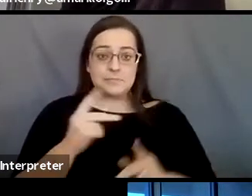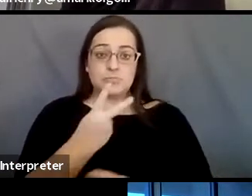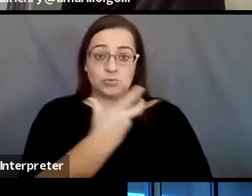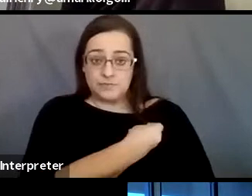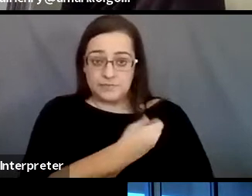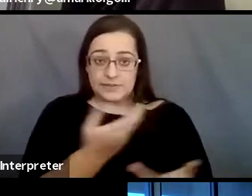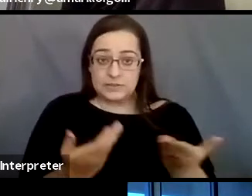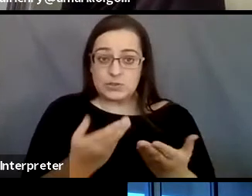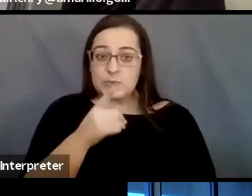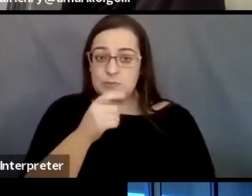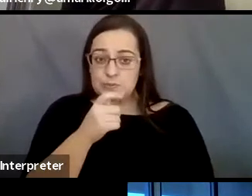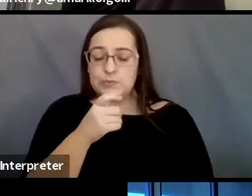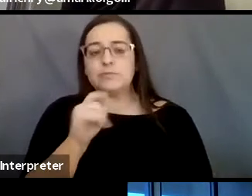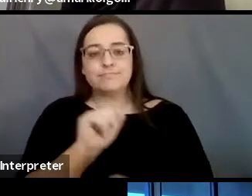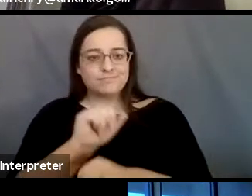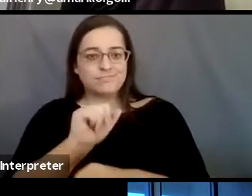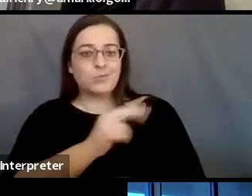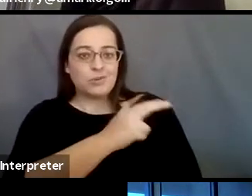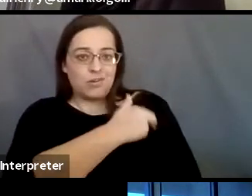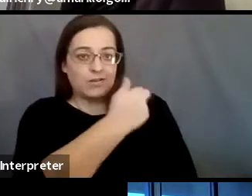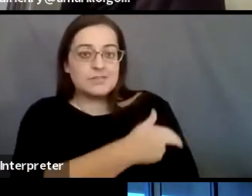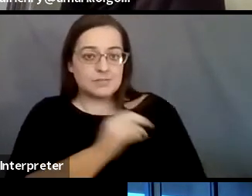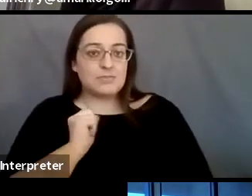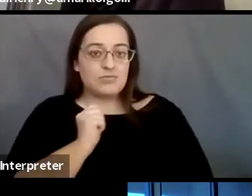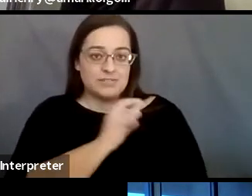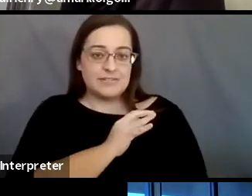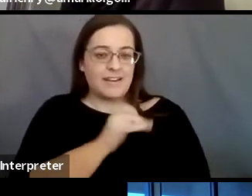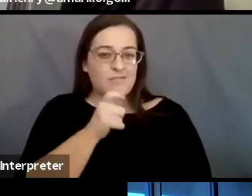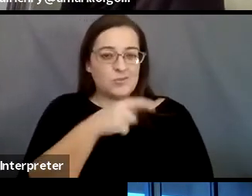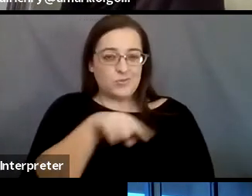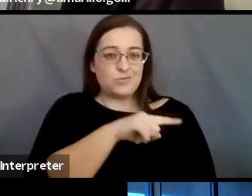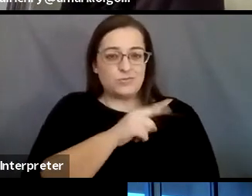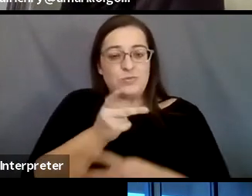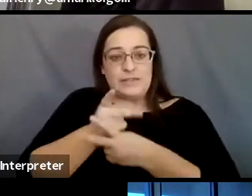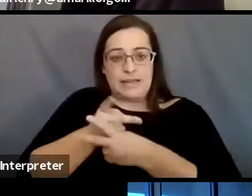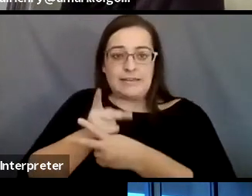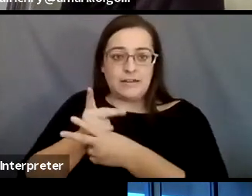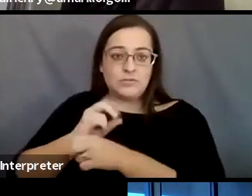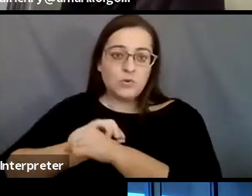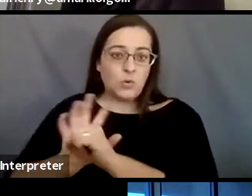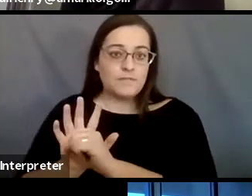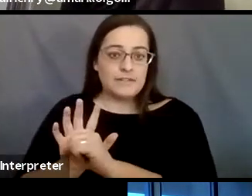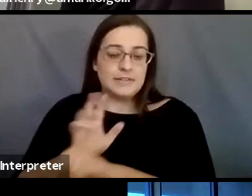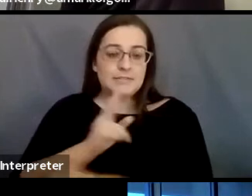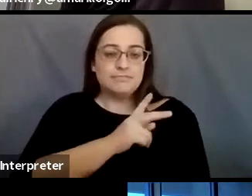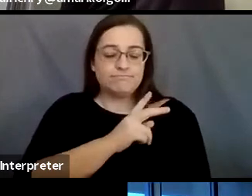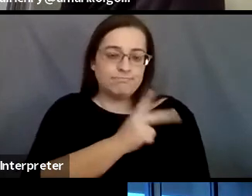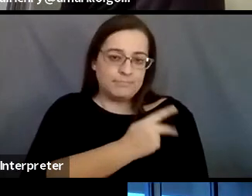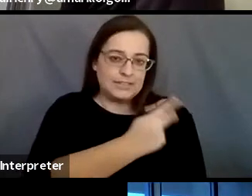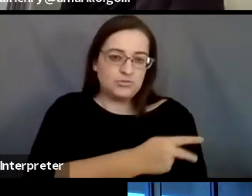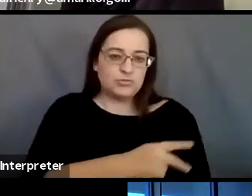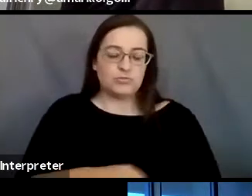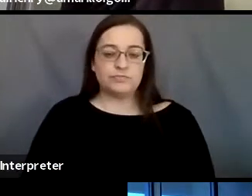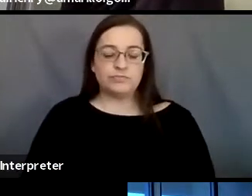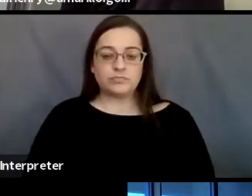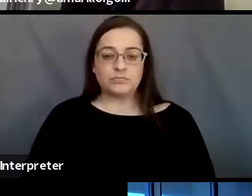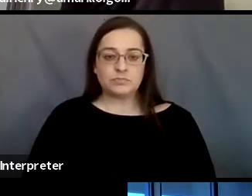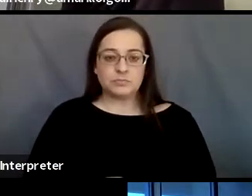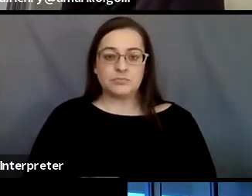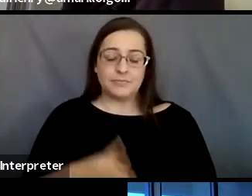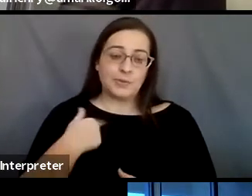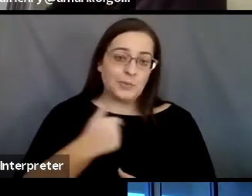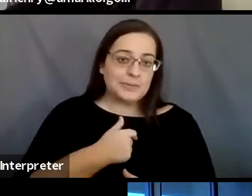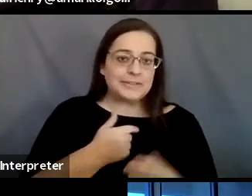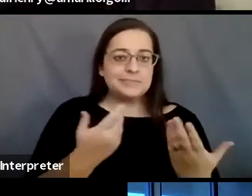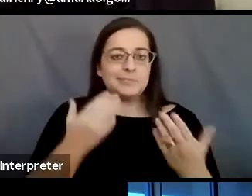communities will be the hospital staff. They're caring for the sickest of patients, which is really what we expect